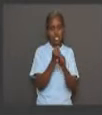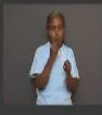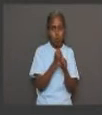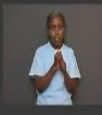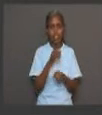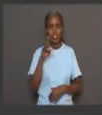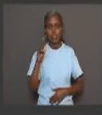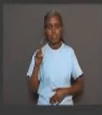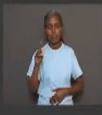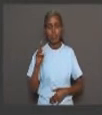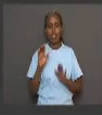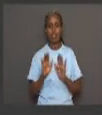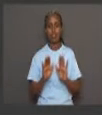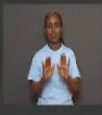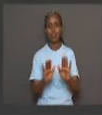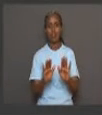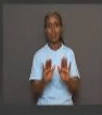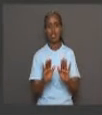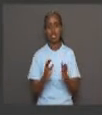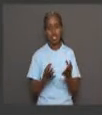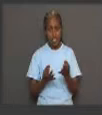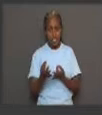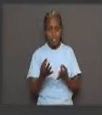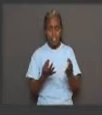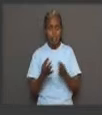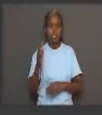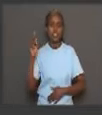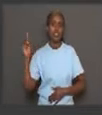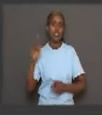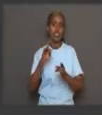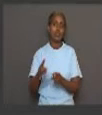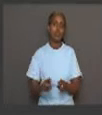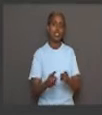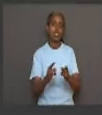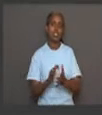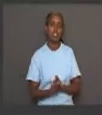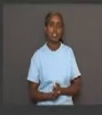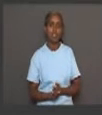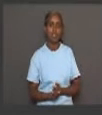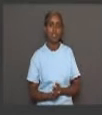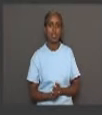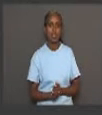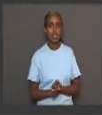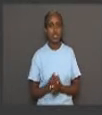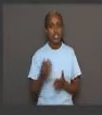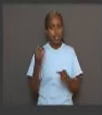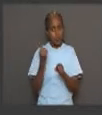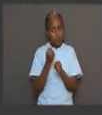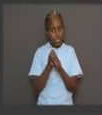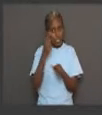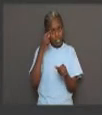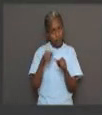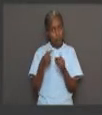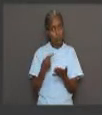done by the force is expressed this way. Make a note of this, please.